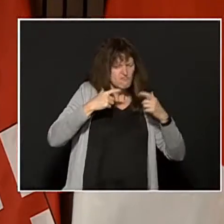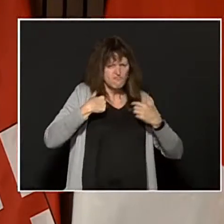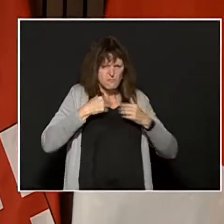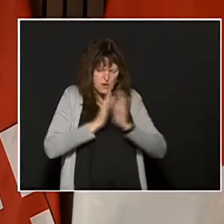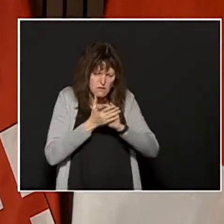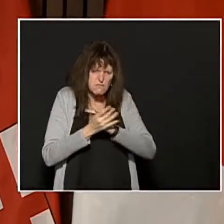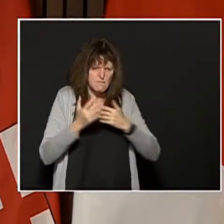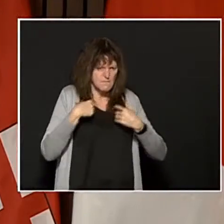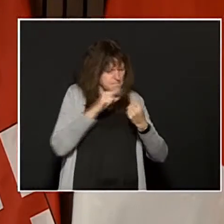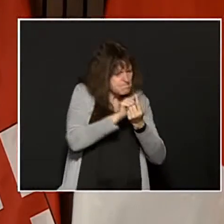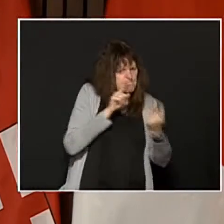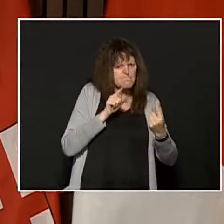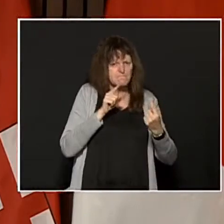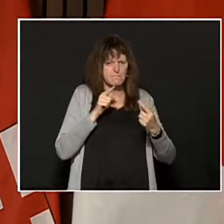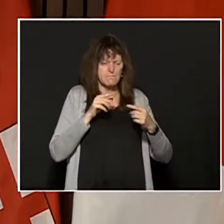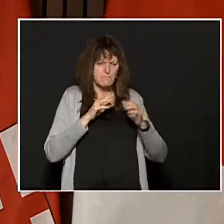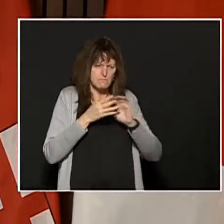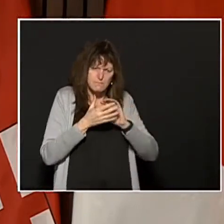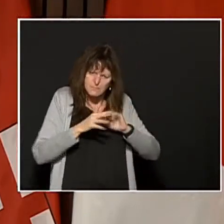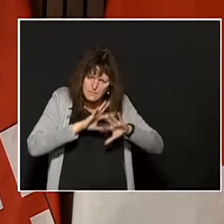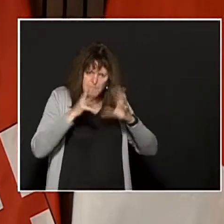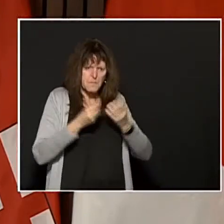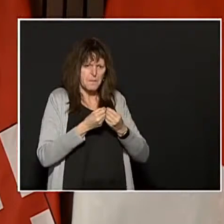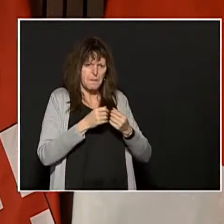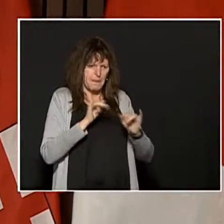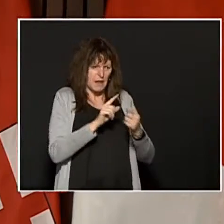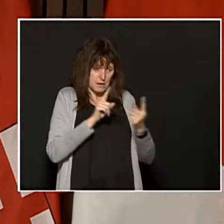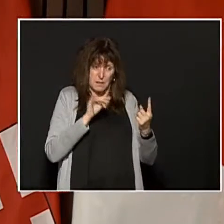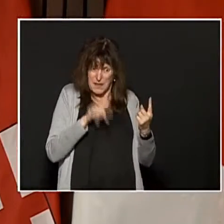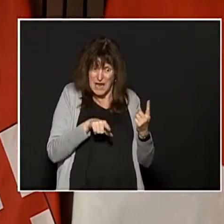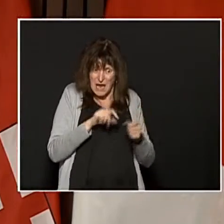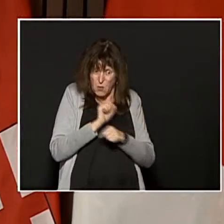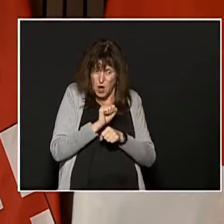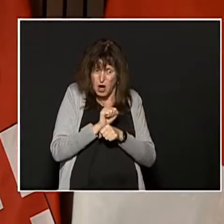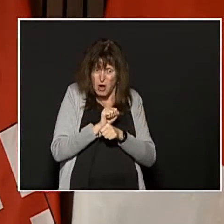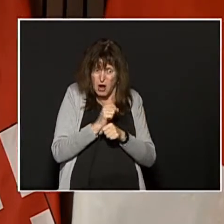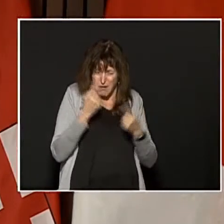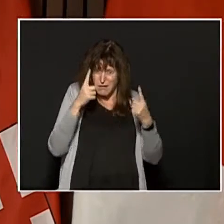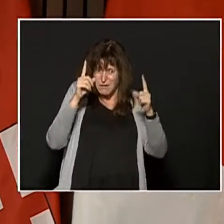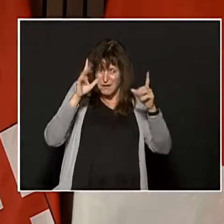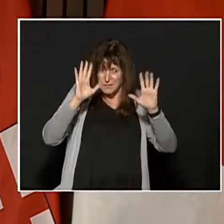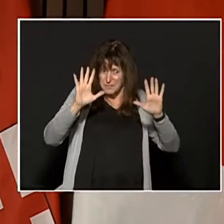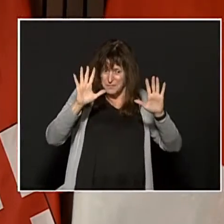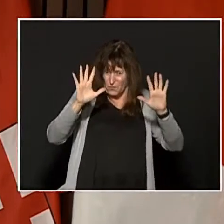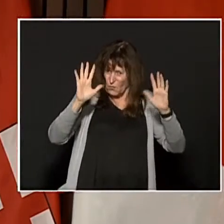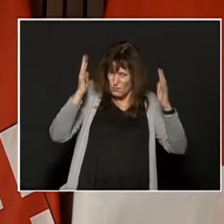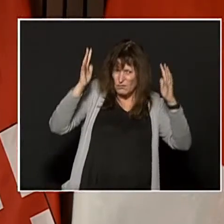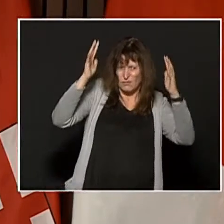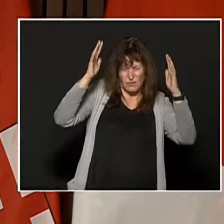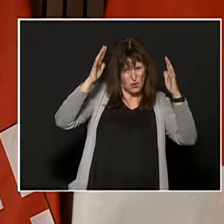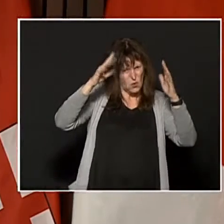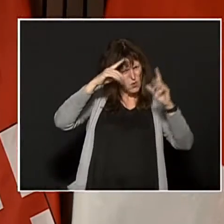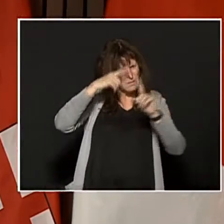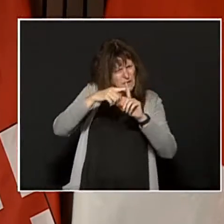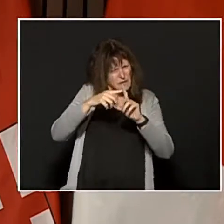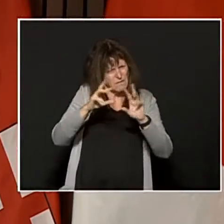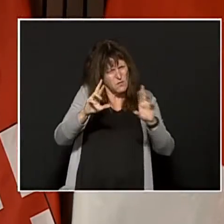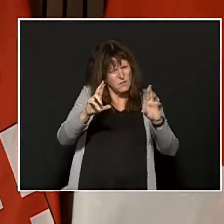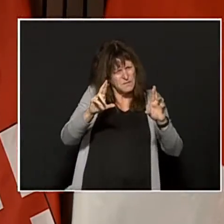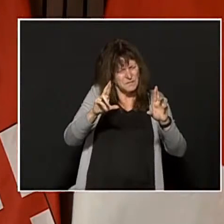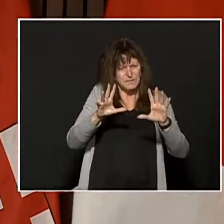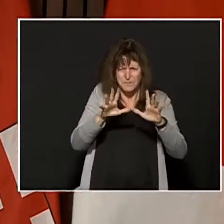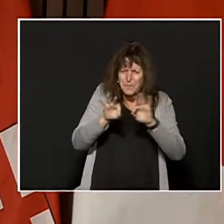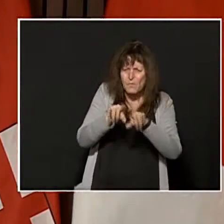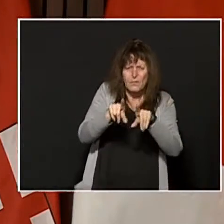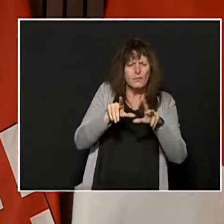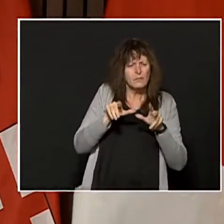starting to stick. It's starting to work. And this can give us all hope. The key thing now is to stick with it. We have the power to end